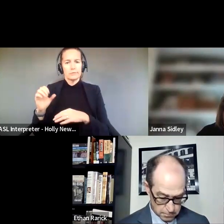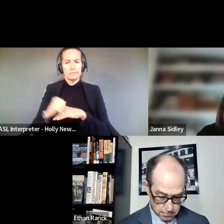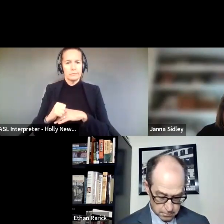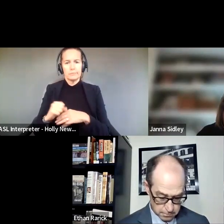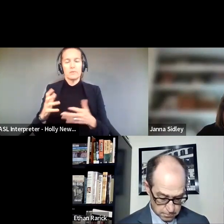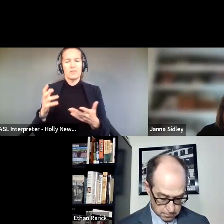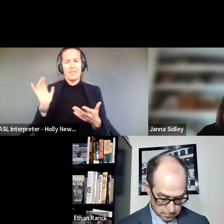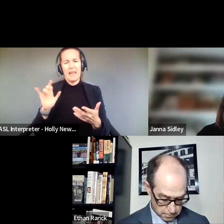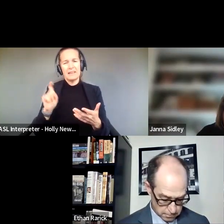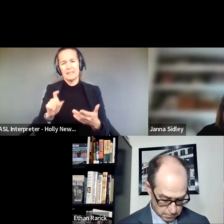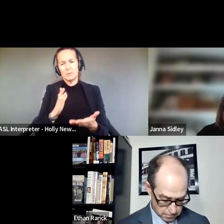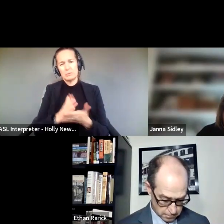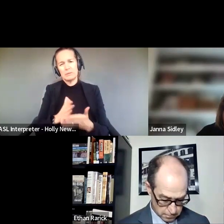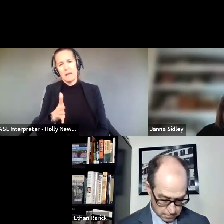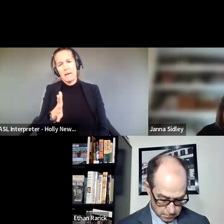stop.